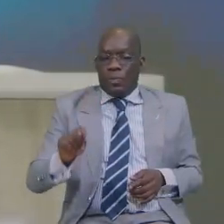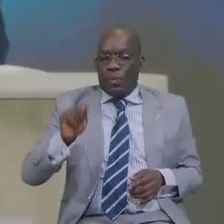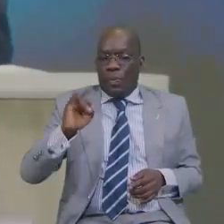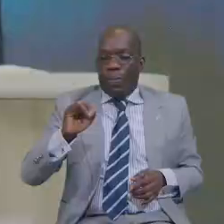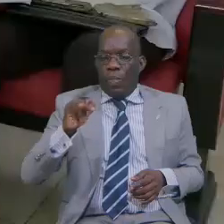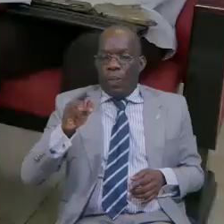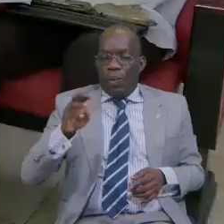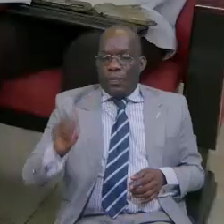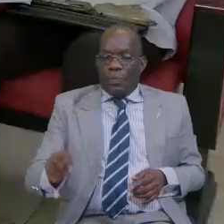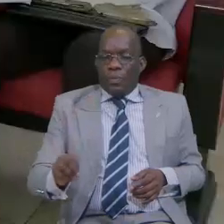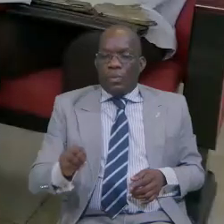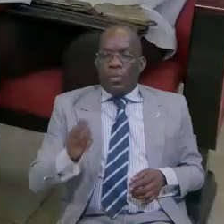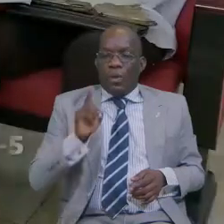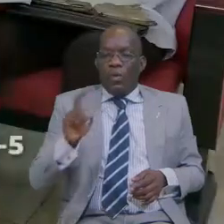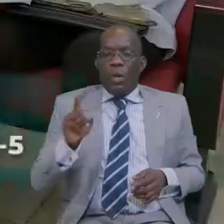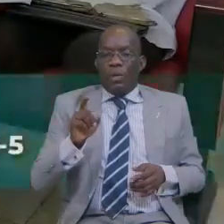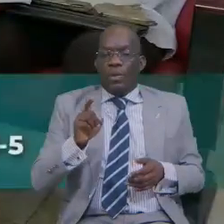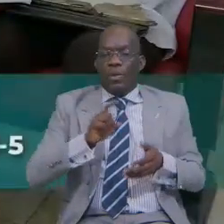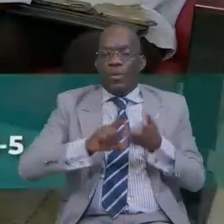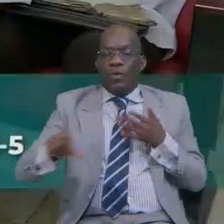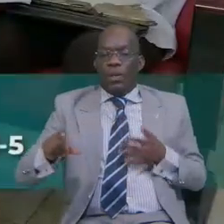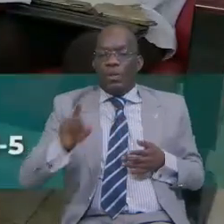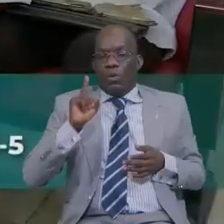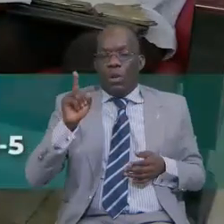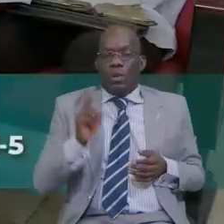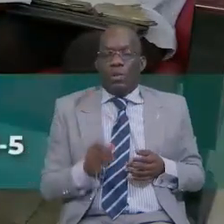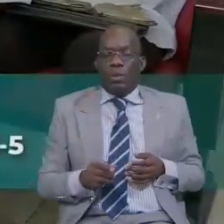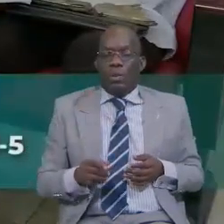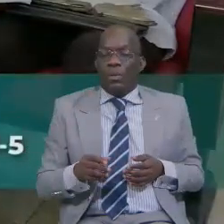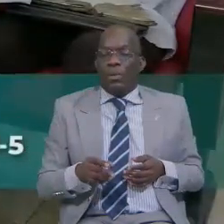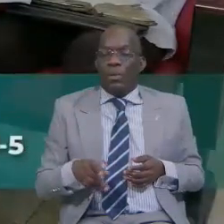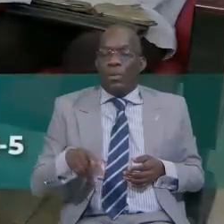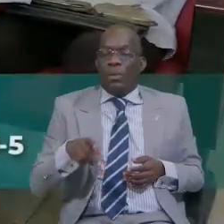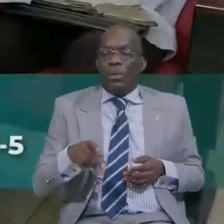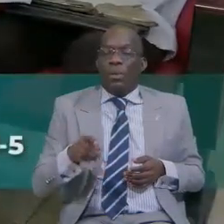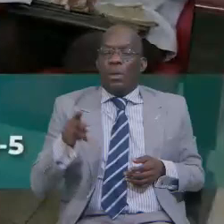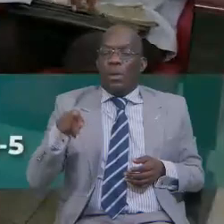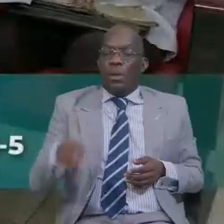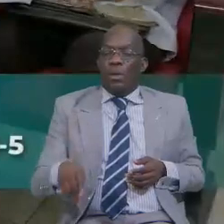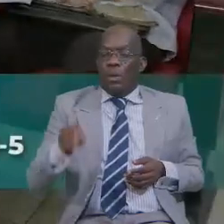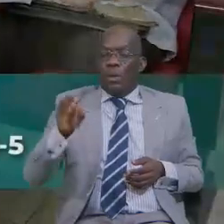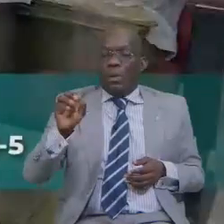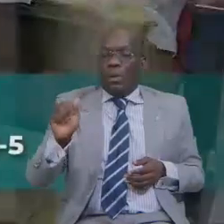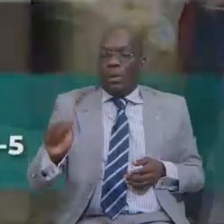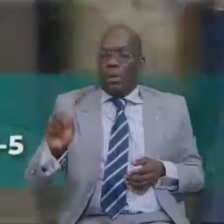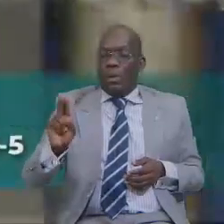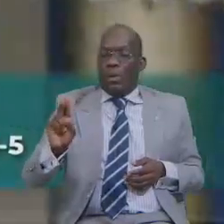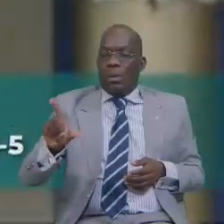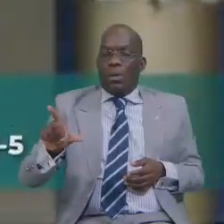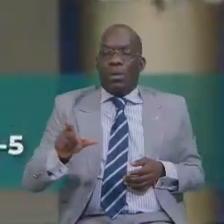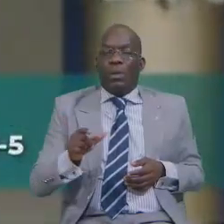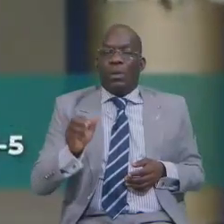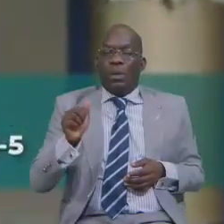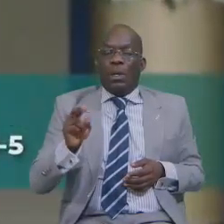chapter 1, reading from verse 1. It says, Paul, an apostle of